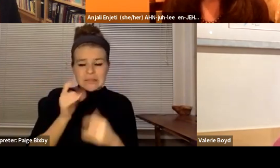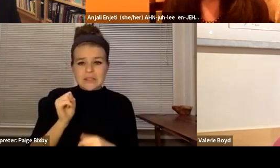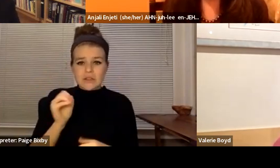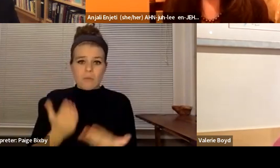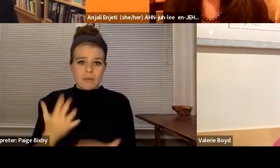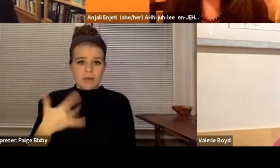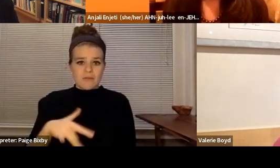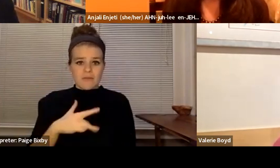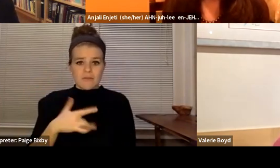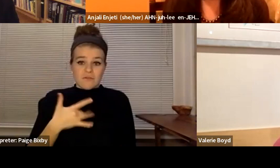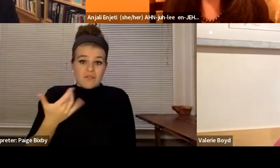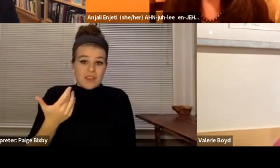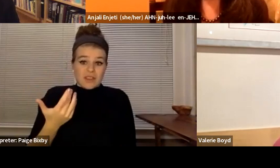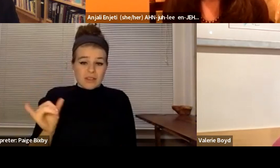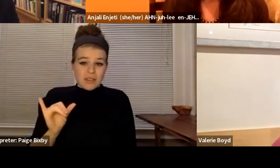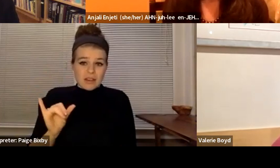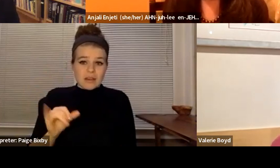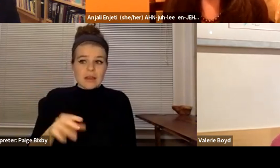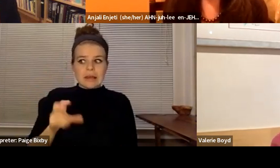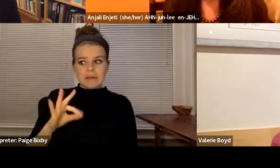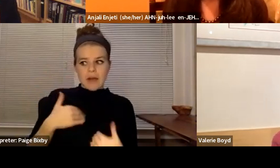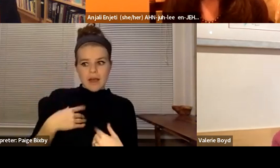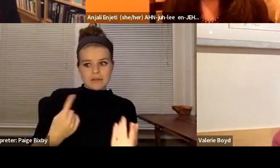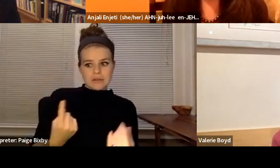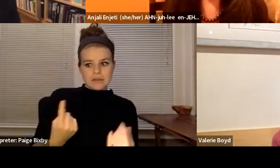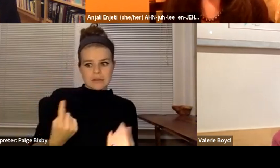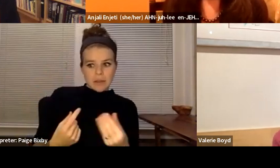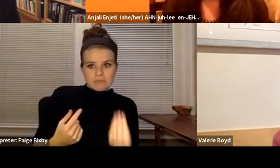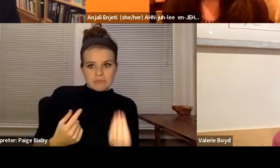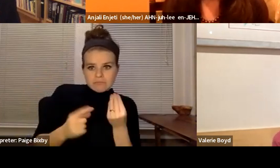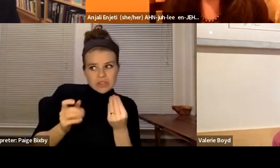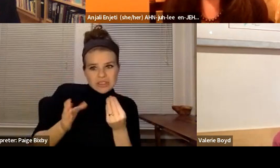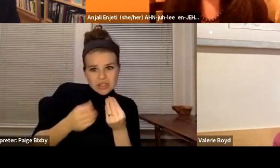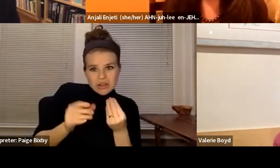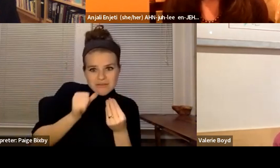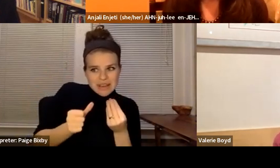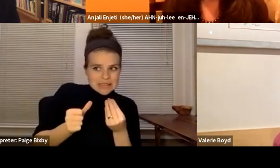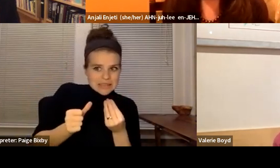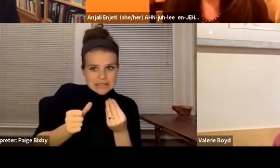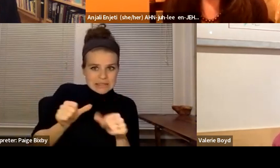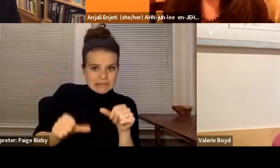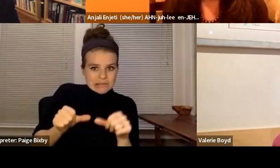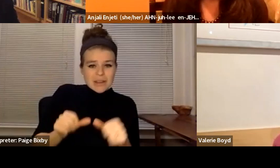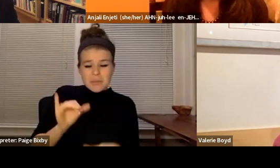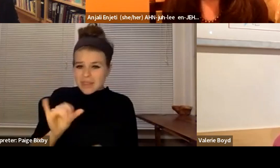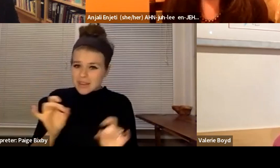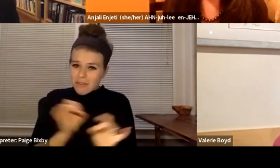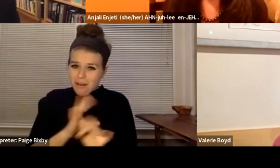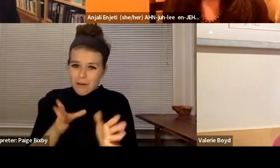feeling like, you know, if you have something, do you want to share it? And that's not, it's kind of an awful way to feel.